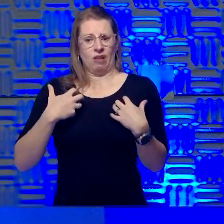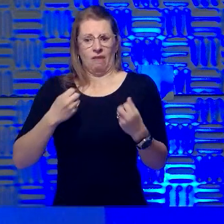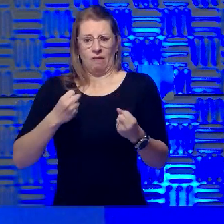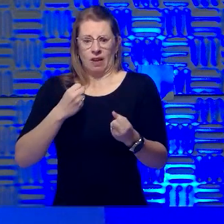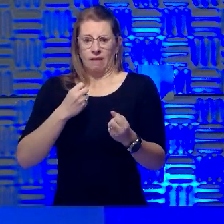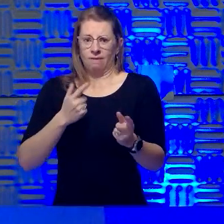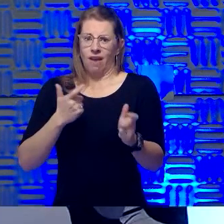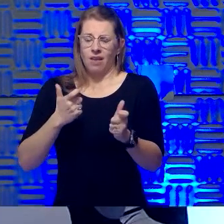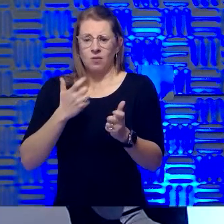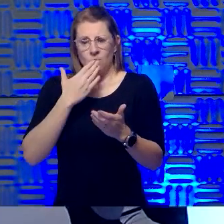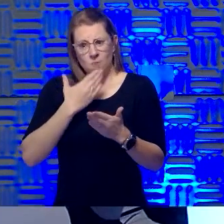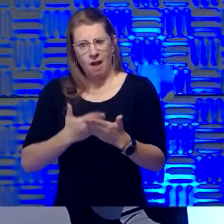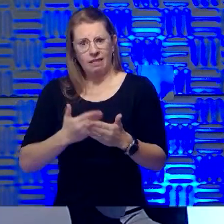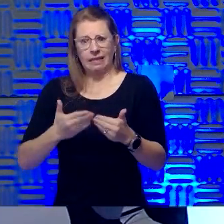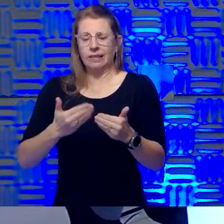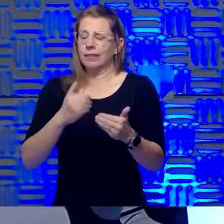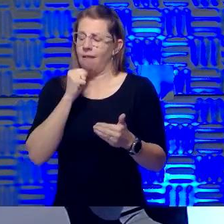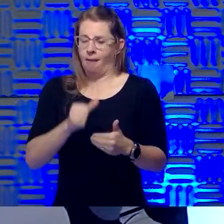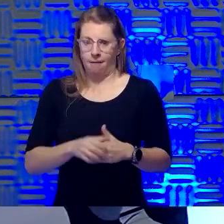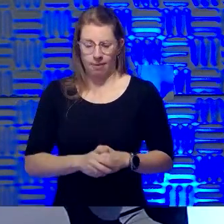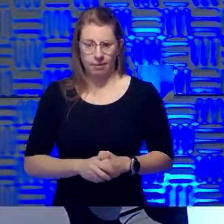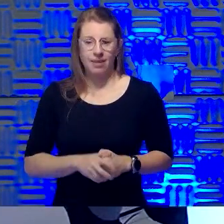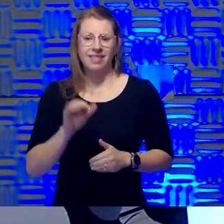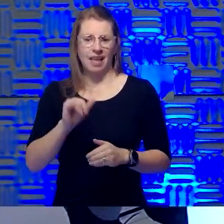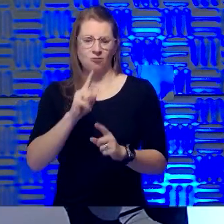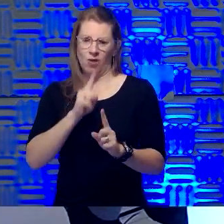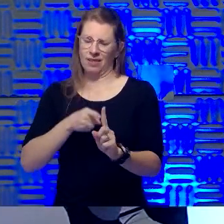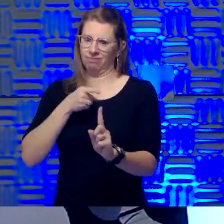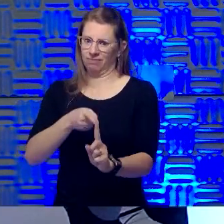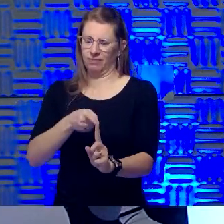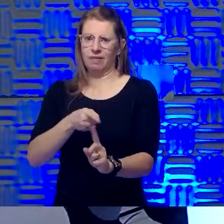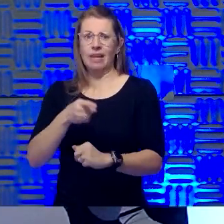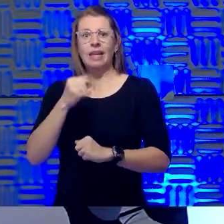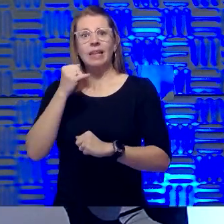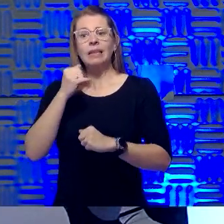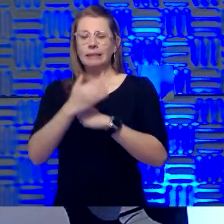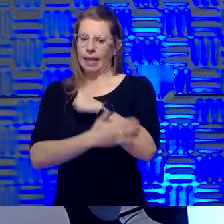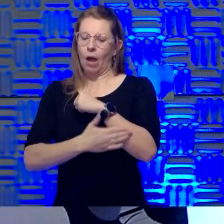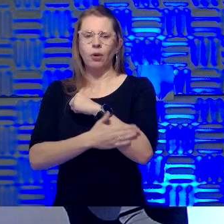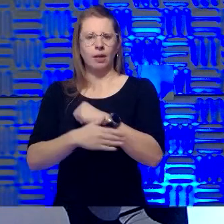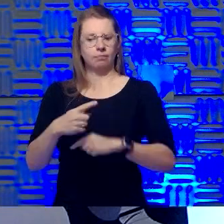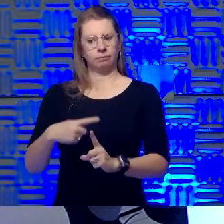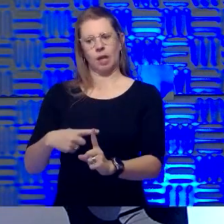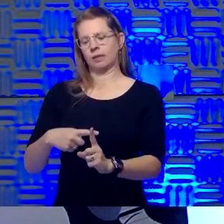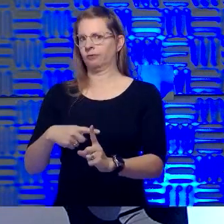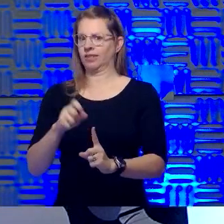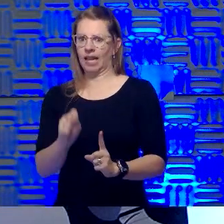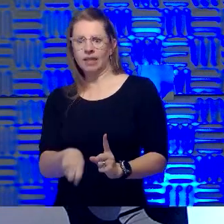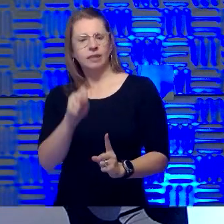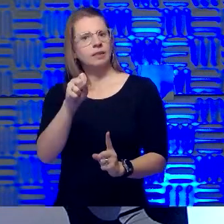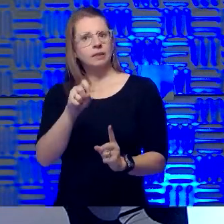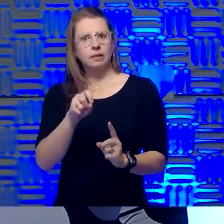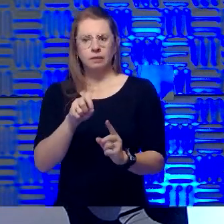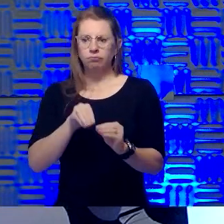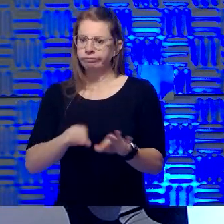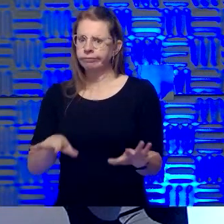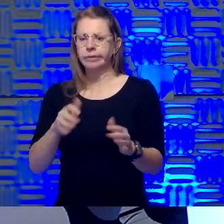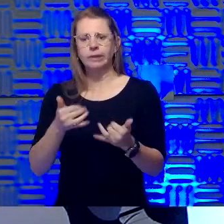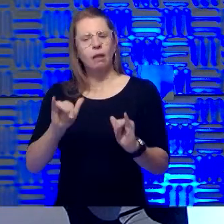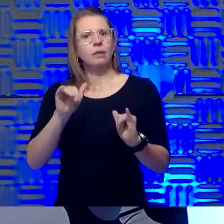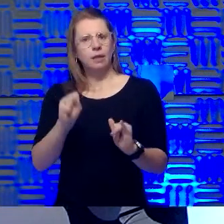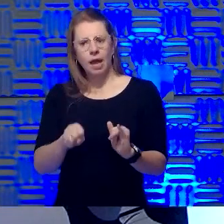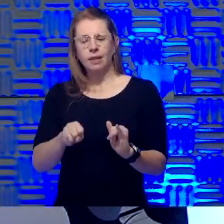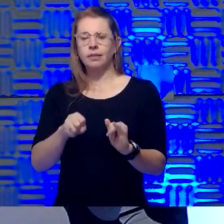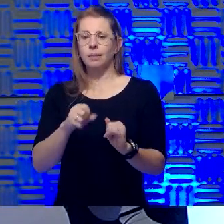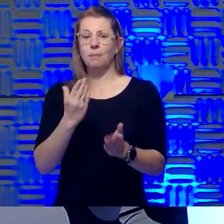safety for sure. Yeah, and I think that's really the key message. It's in the county. You may well be asymptomatic with it. Not a lot of people don't even really get very sick